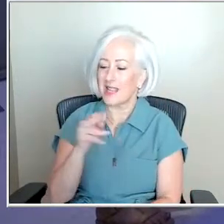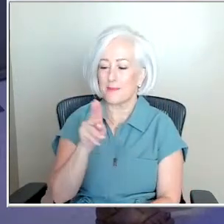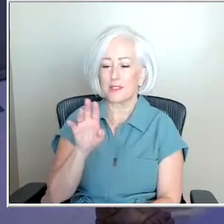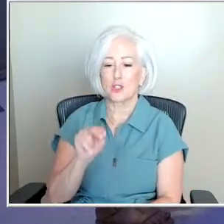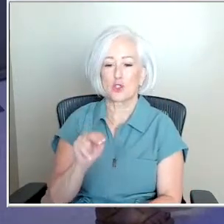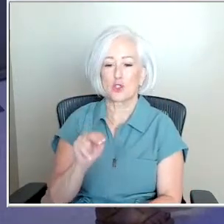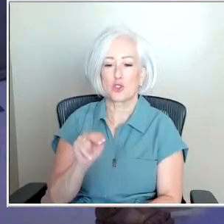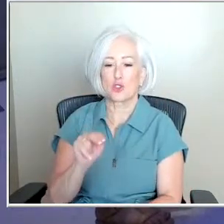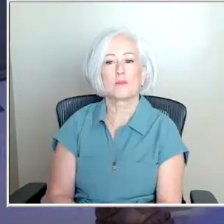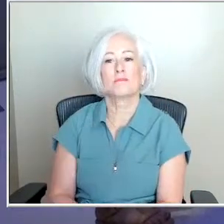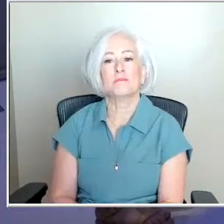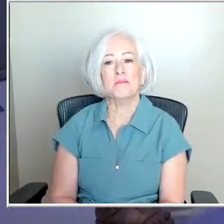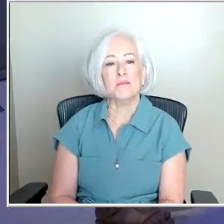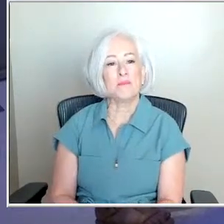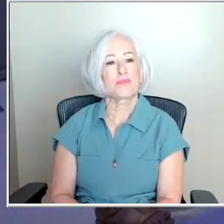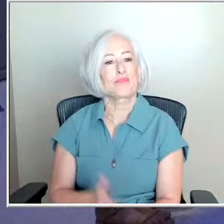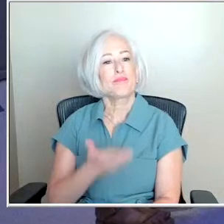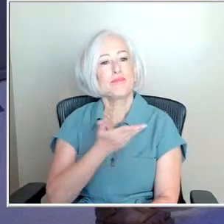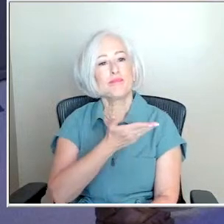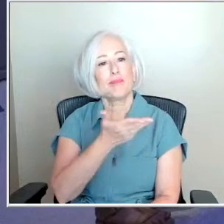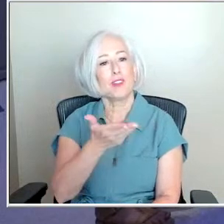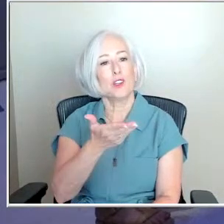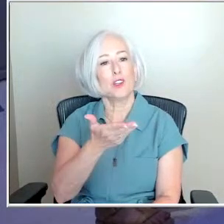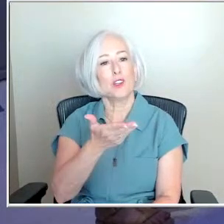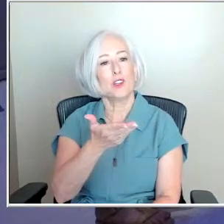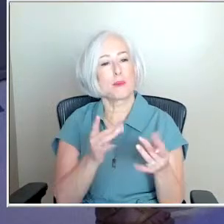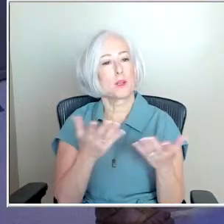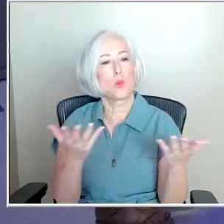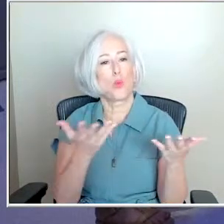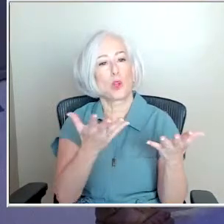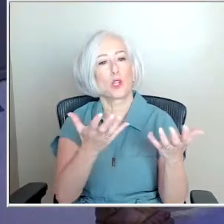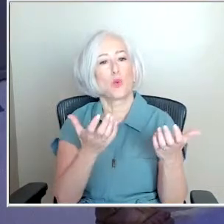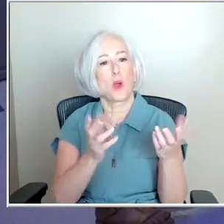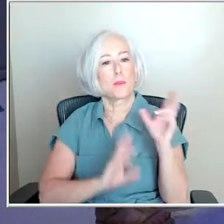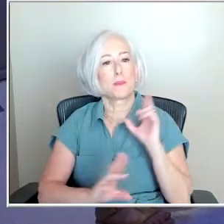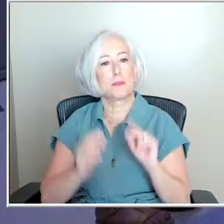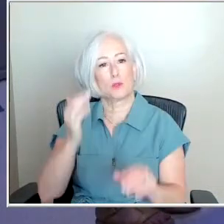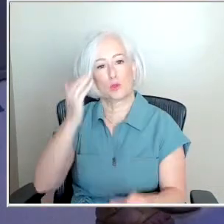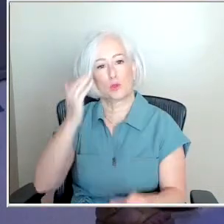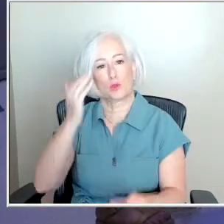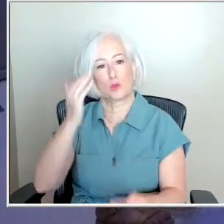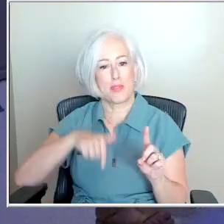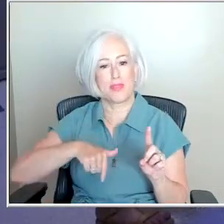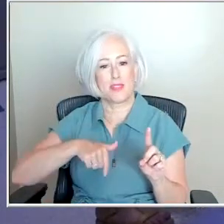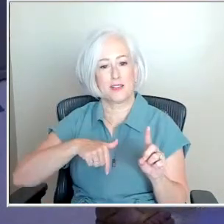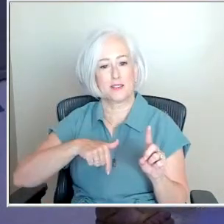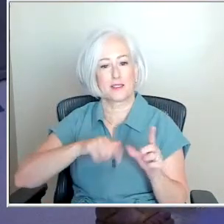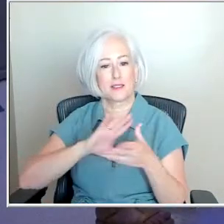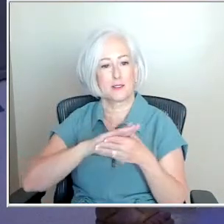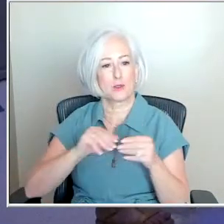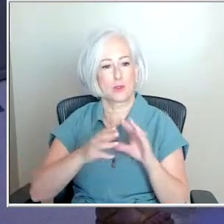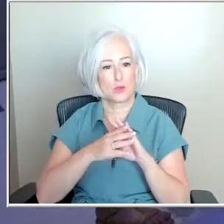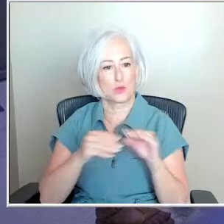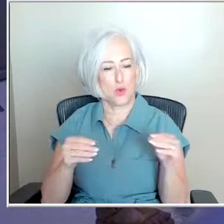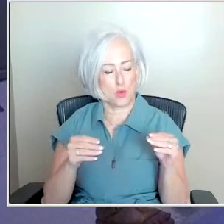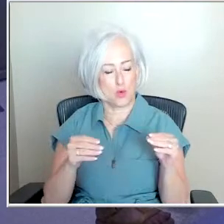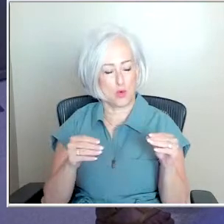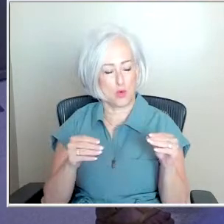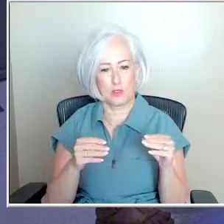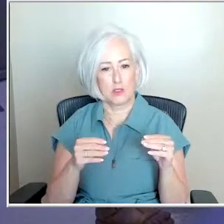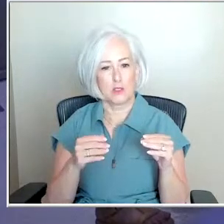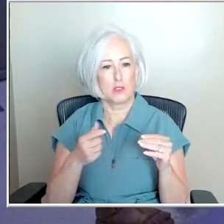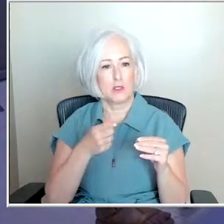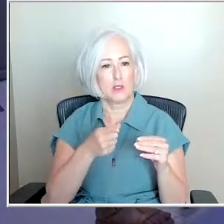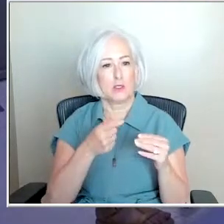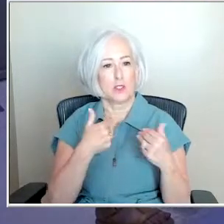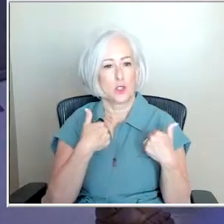well, Justin, I'm going to let you guys talk as well. Just what do you want folks to take away from your wife's story? And just, you got a lot. Your wife's